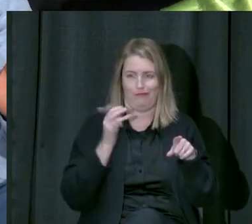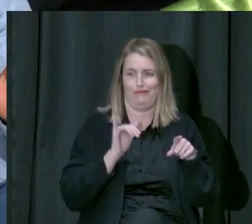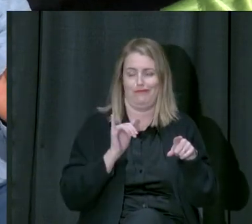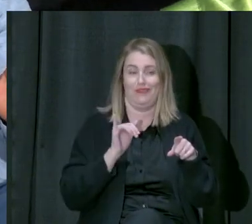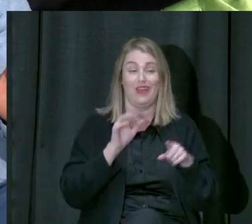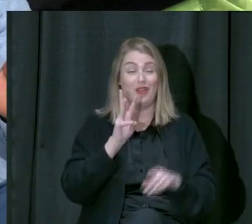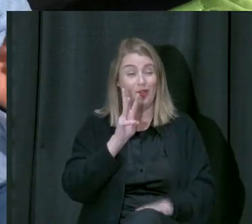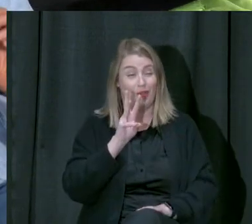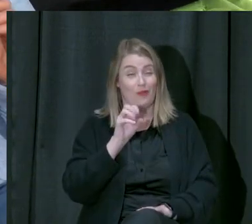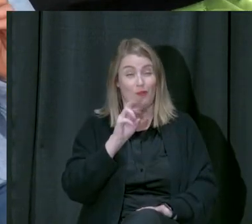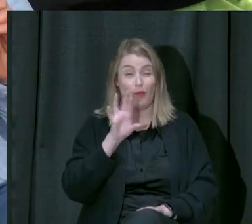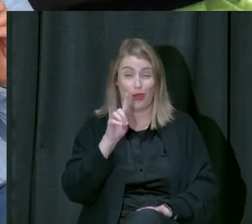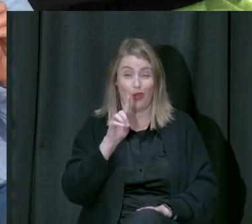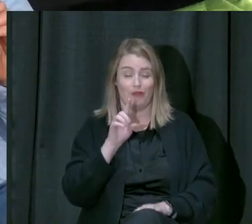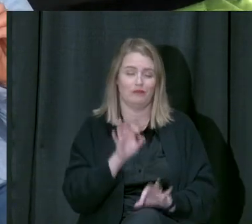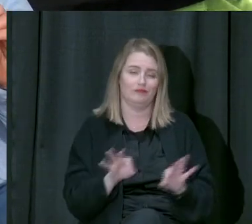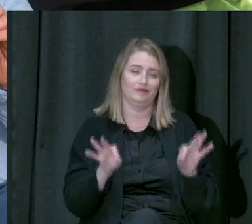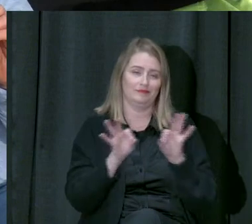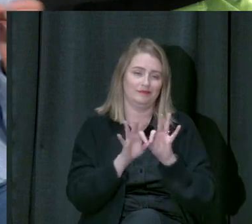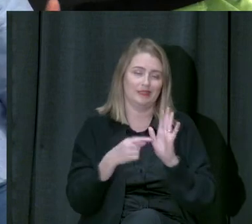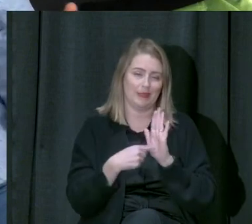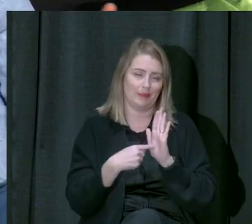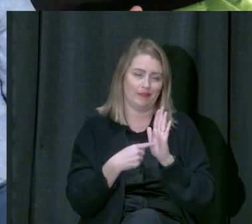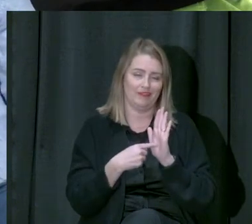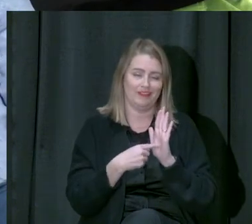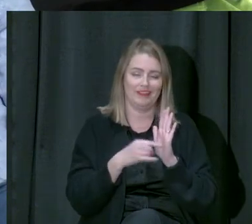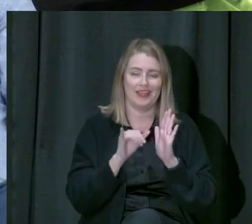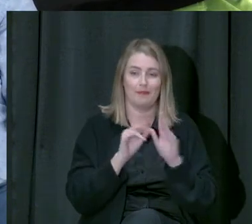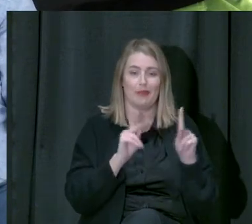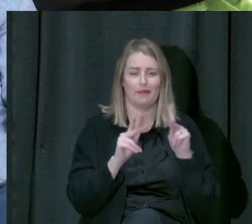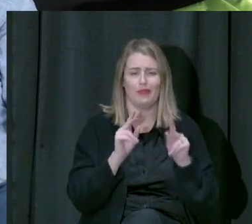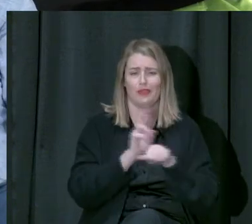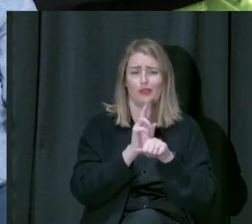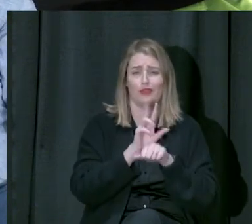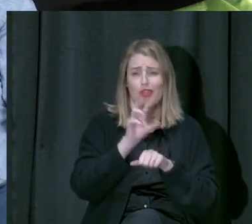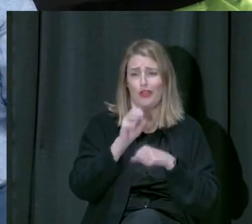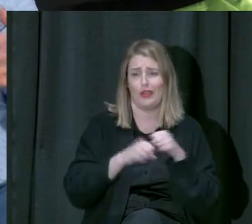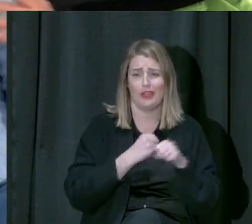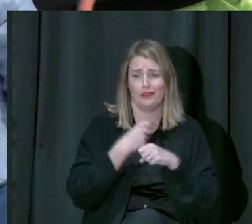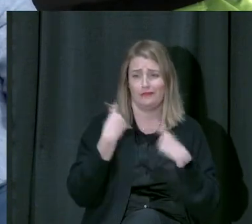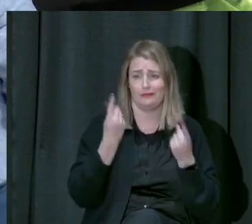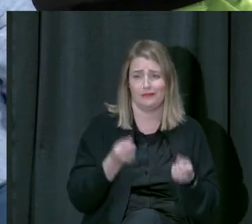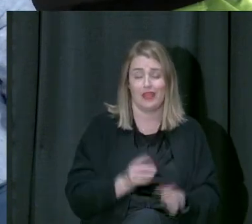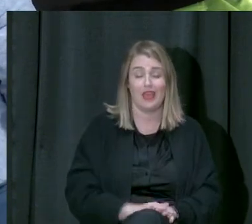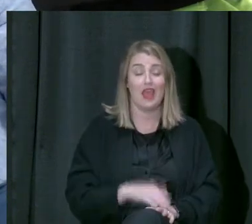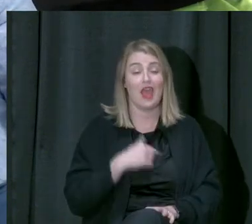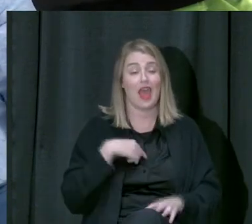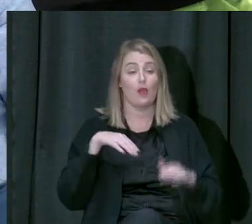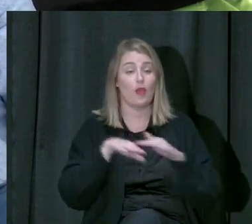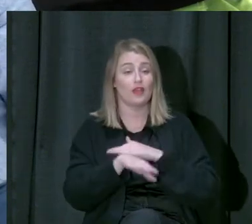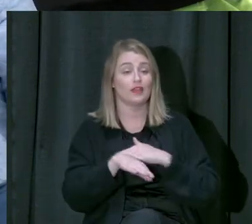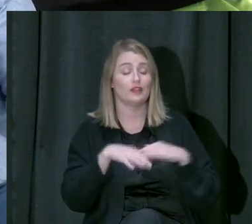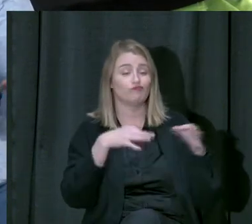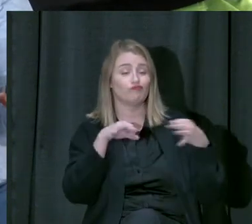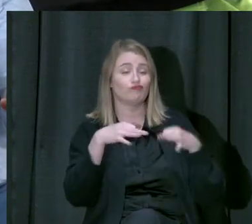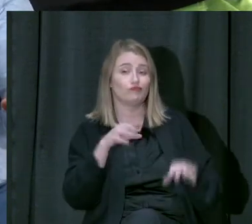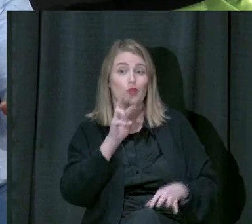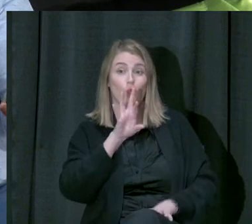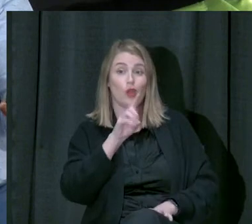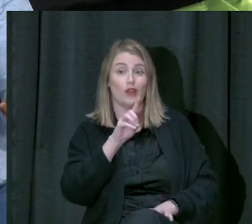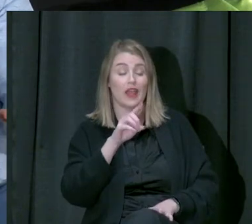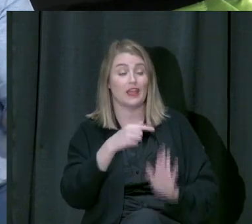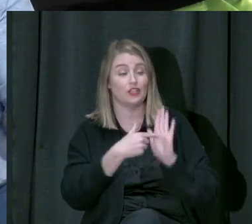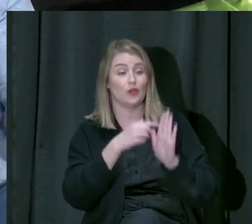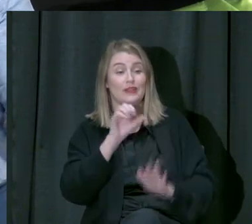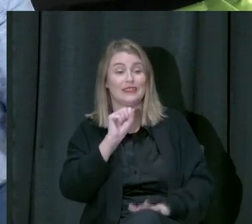key example, right? You know, people have been using Word for 30 years. And I walk in and introduce them to